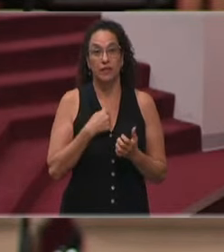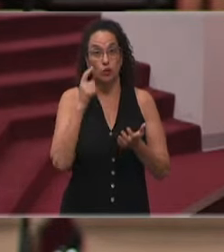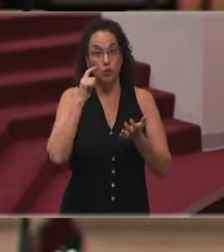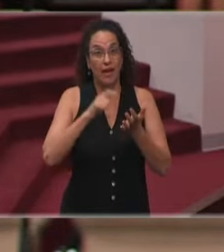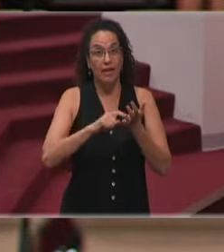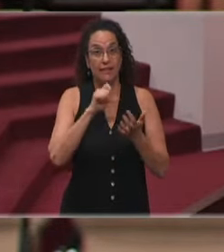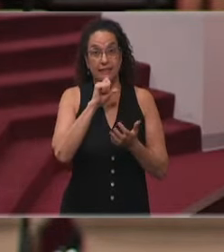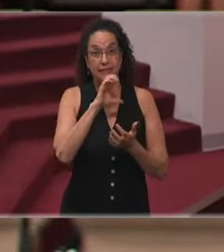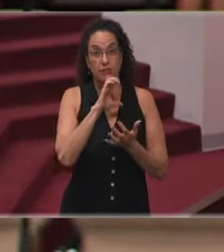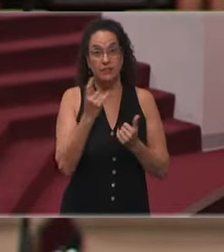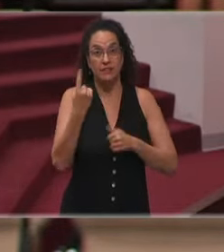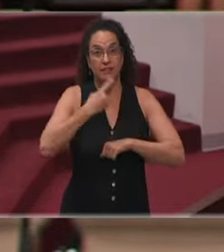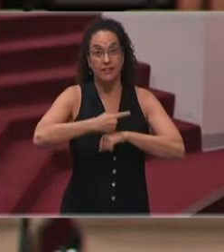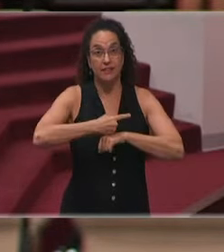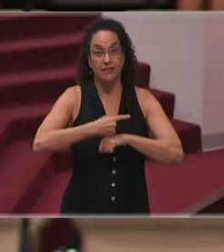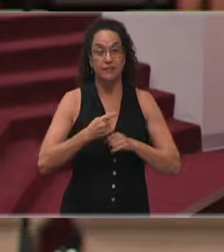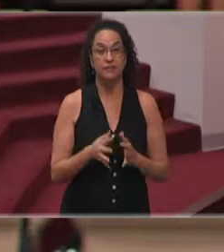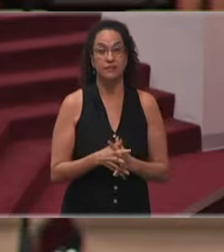seniors today,